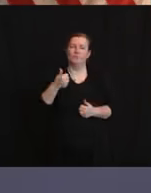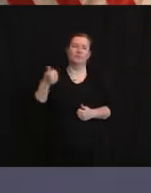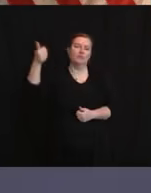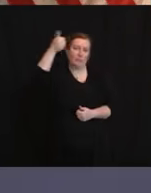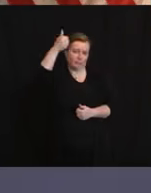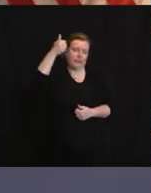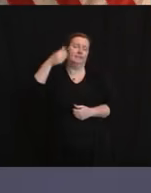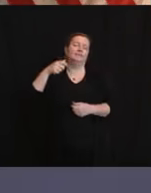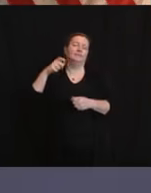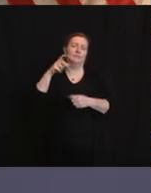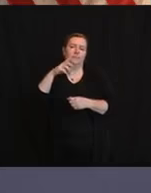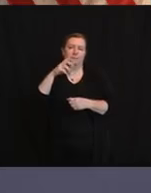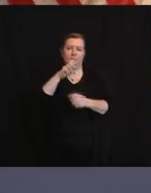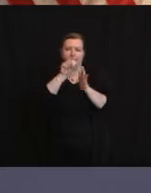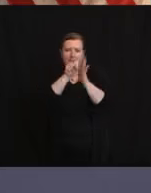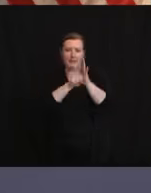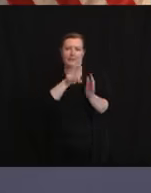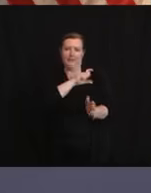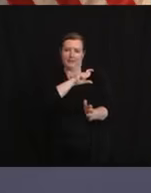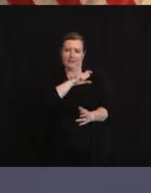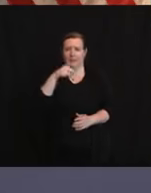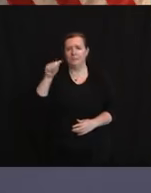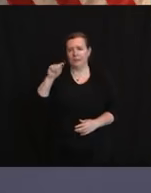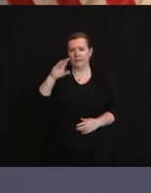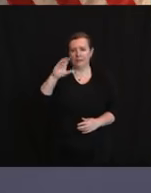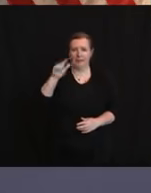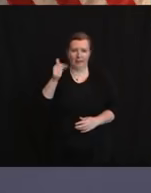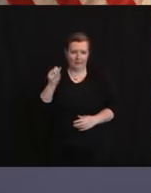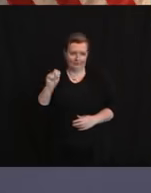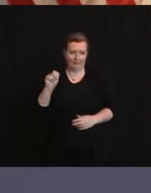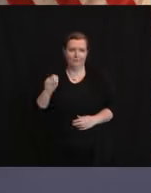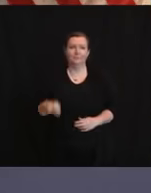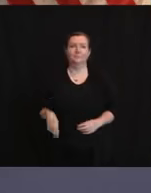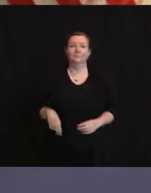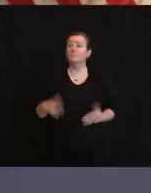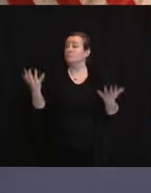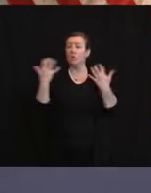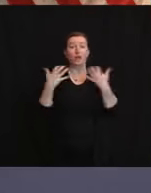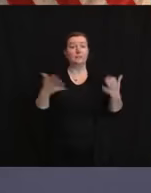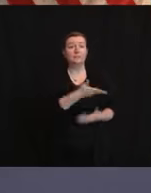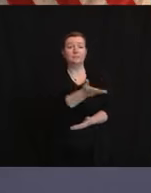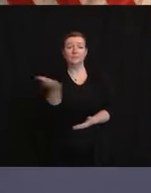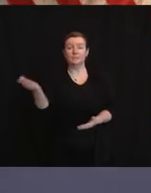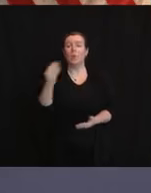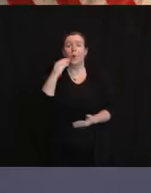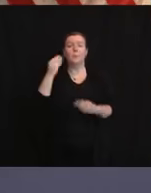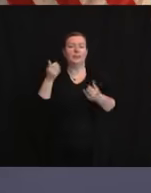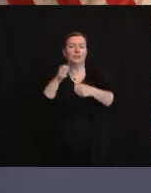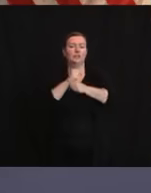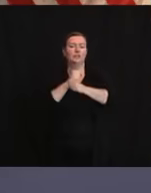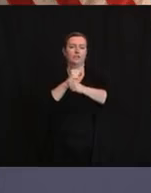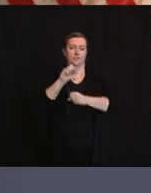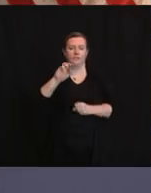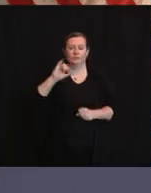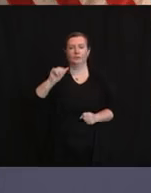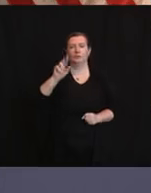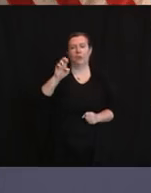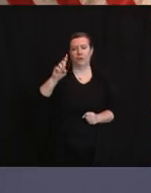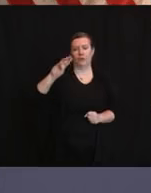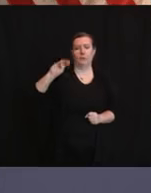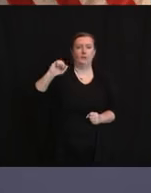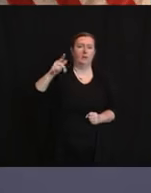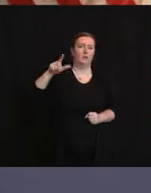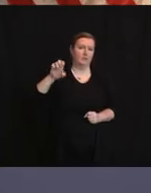the Office of Homeland Security and Preparedness, Jared Maples. Jared, honored to have you. I also wish to note that we are joined today,